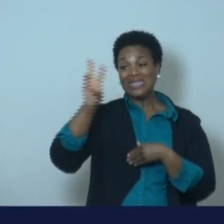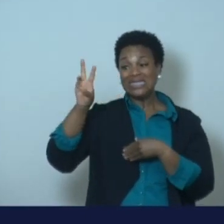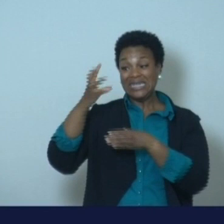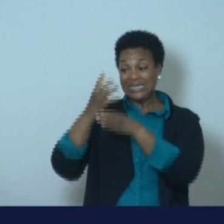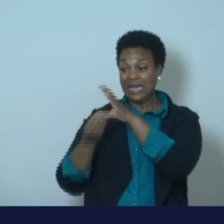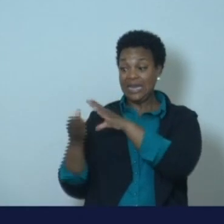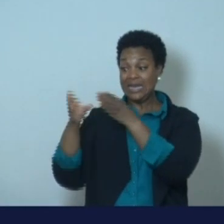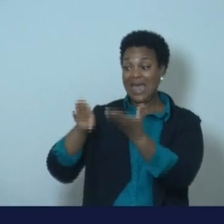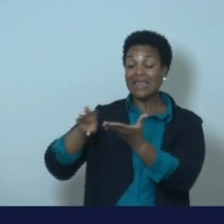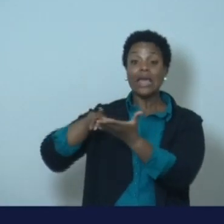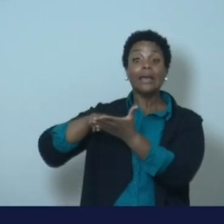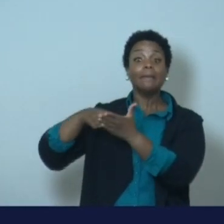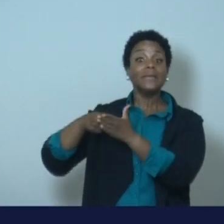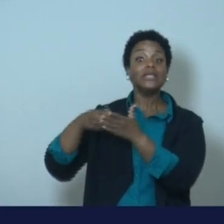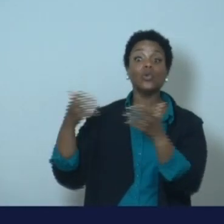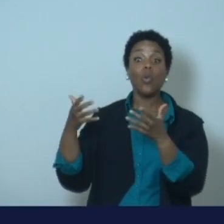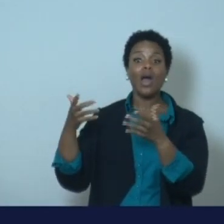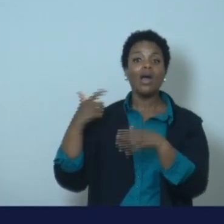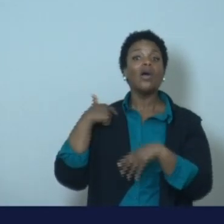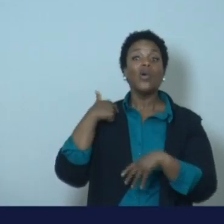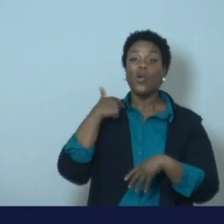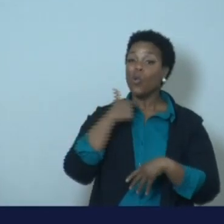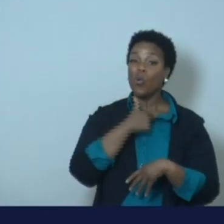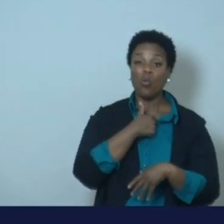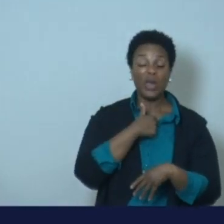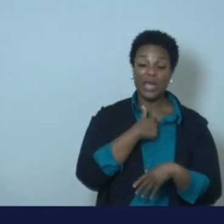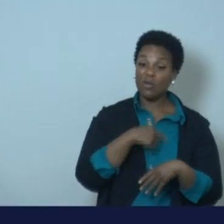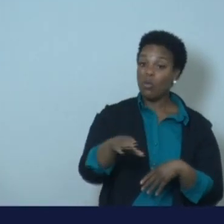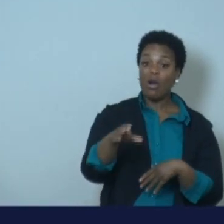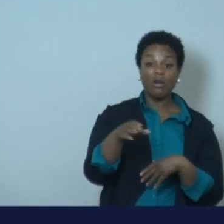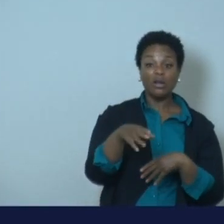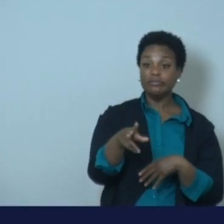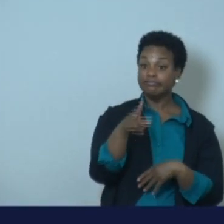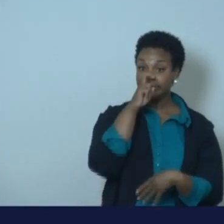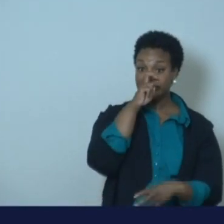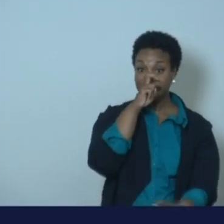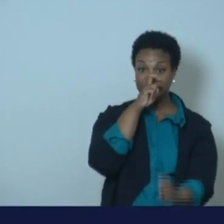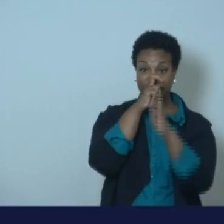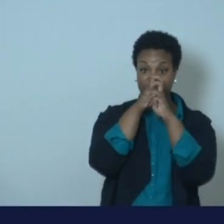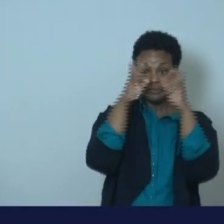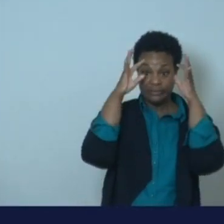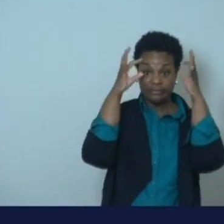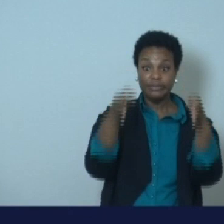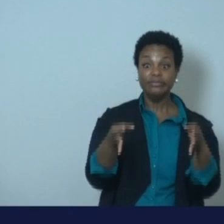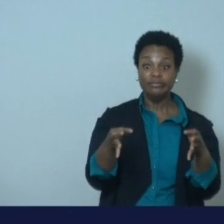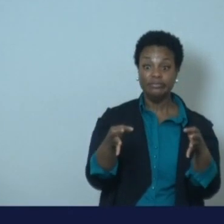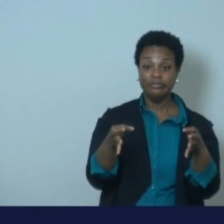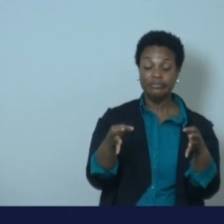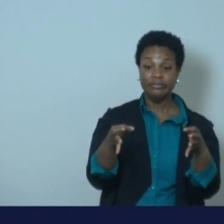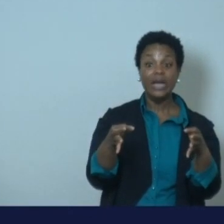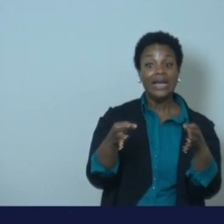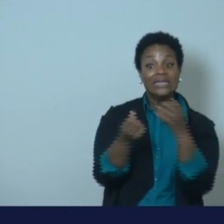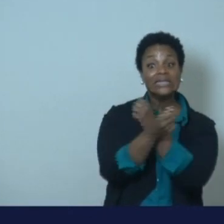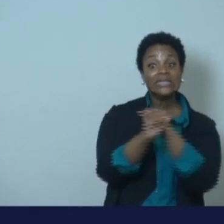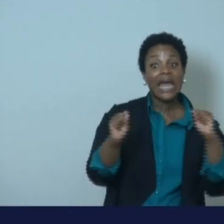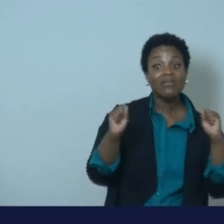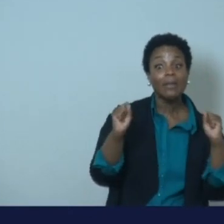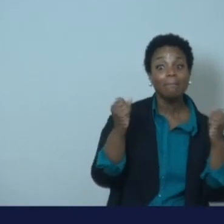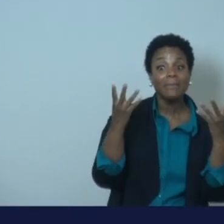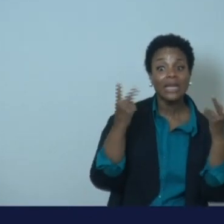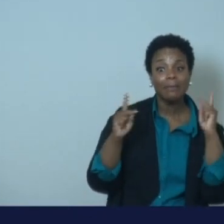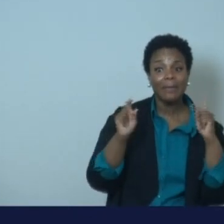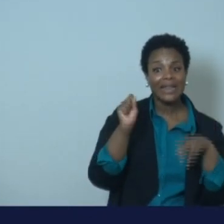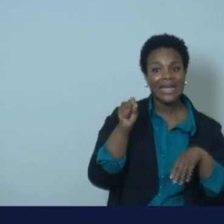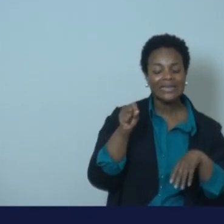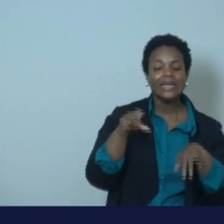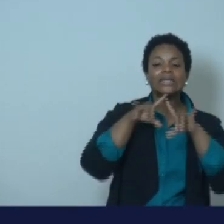decisions and it saved lives. On the other hand, it's too many. And if we let up, you can see